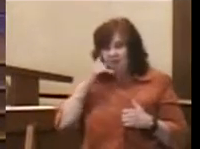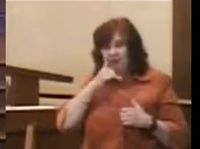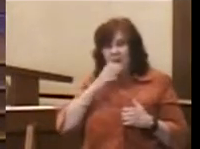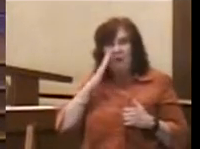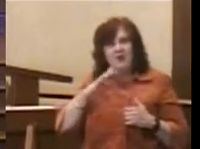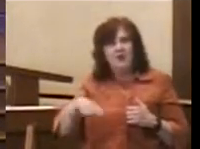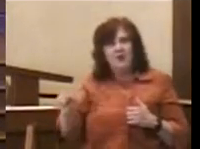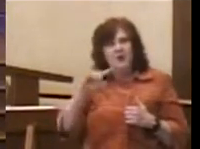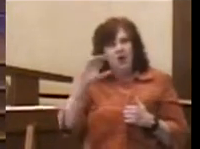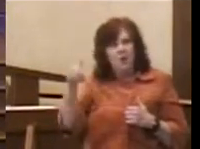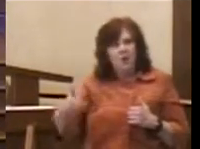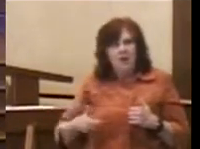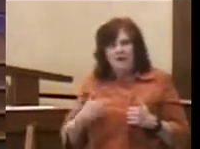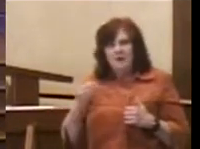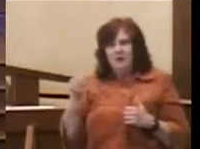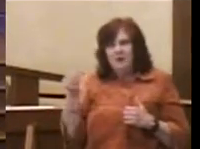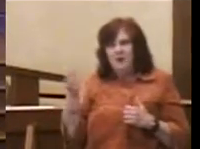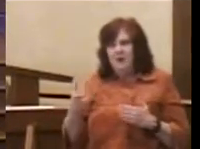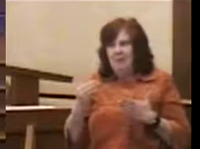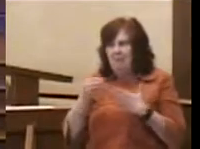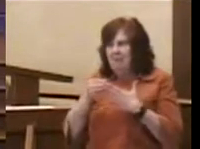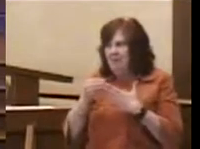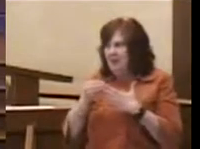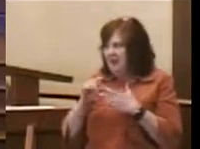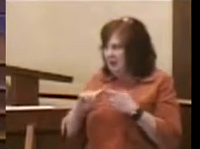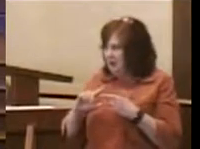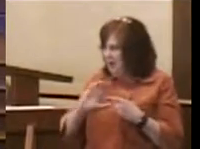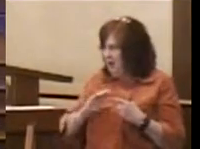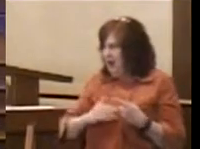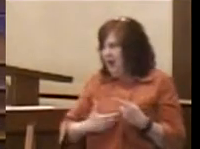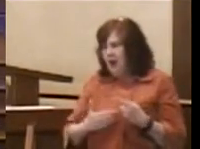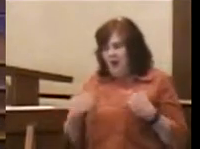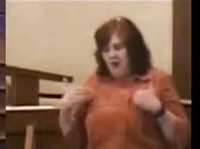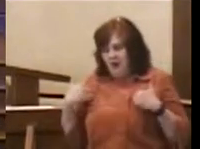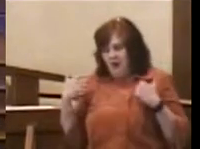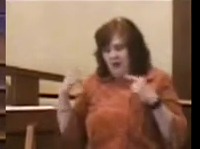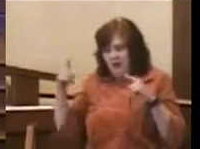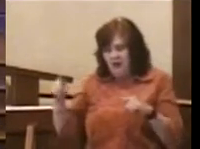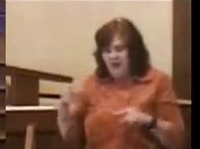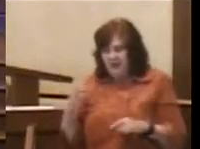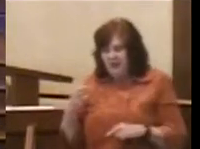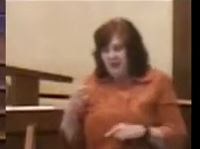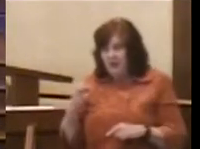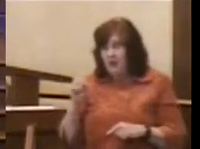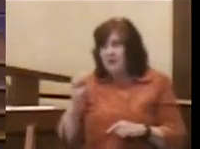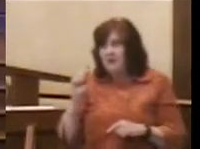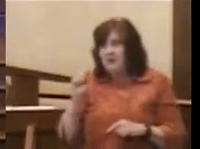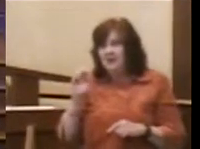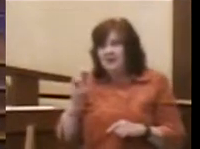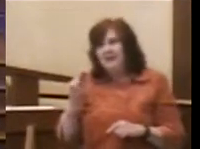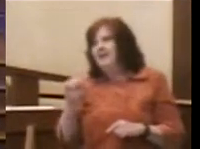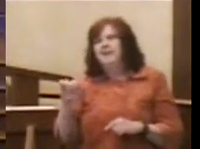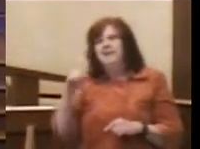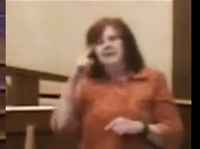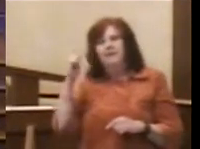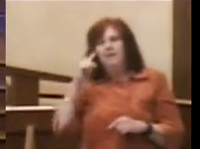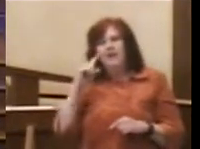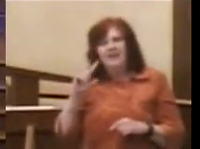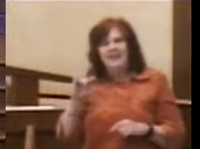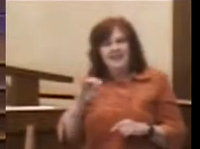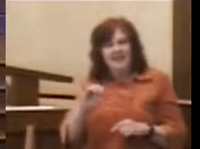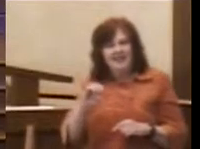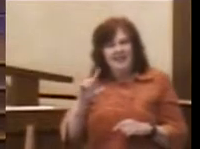to contribute money that will go toward our youth going to Houston this summer for the ELCA youth